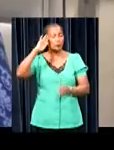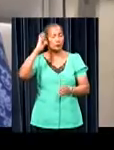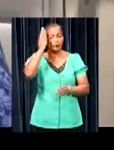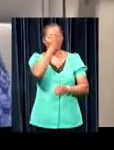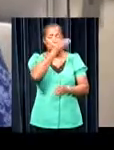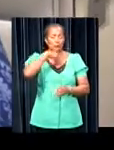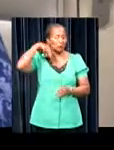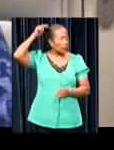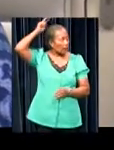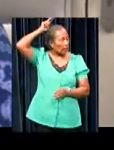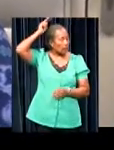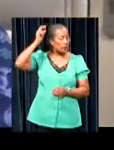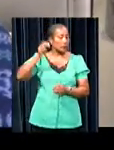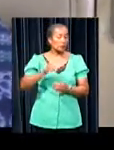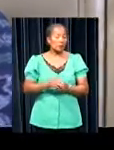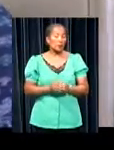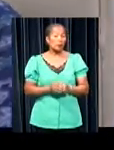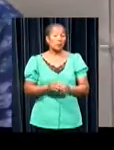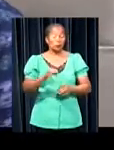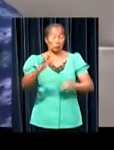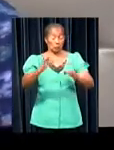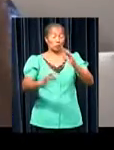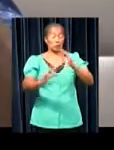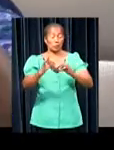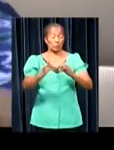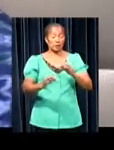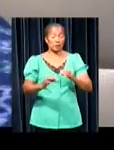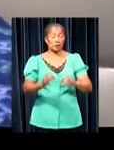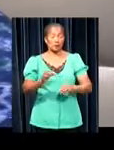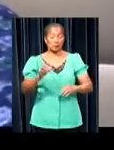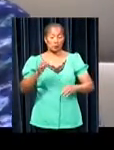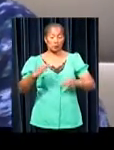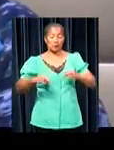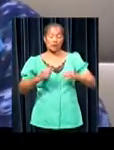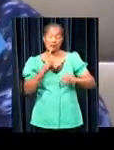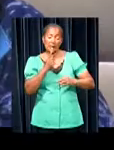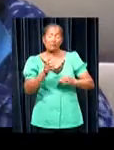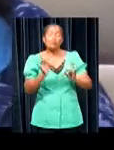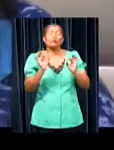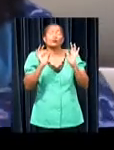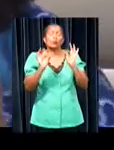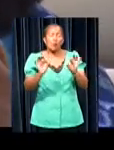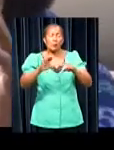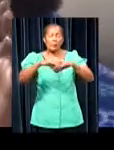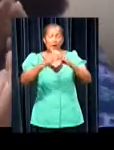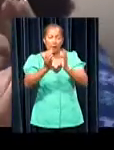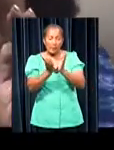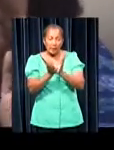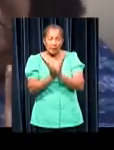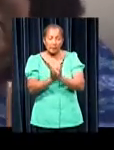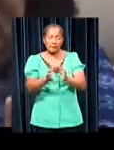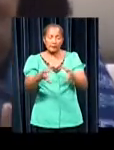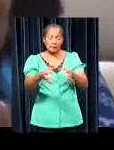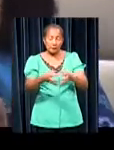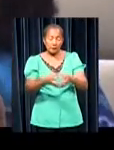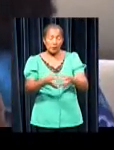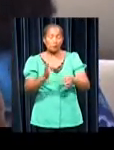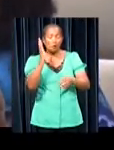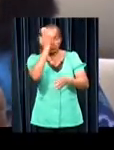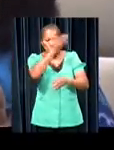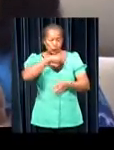of Suriname, KPS. The Justice Minister said to have full confidence in the team and